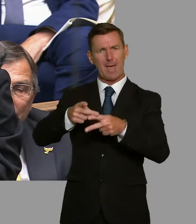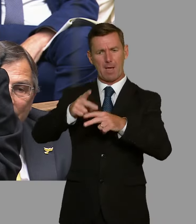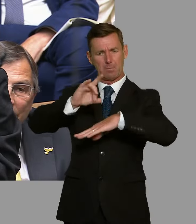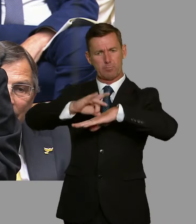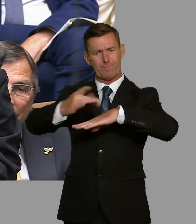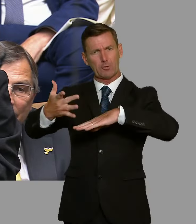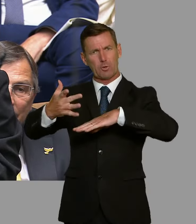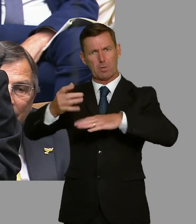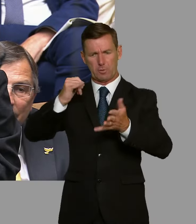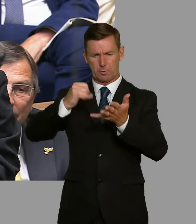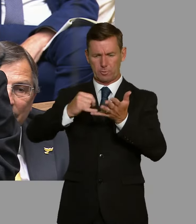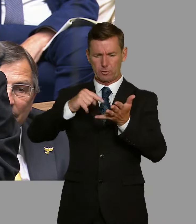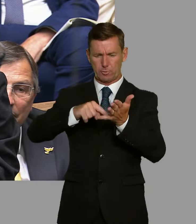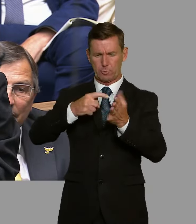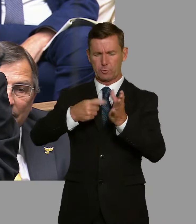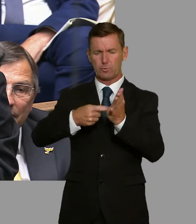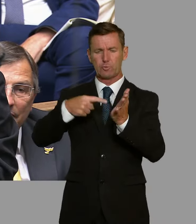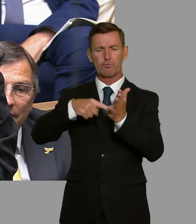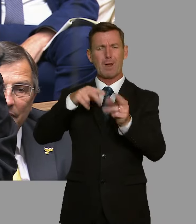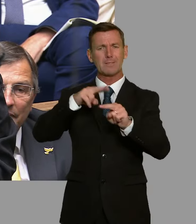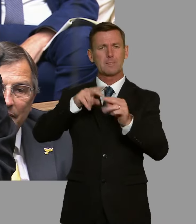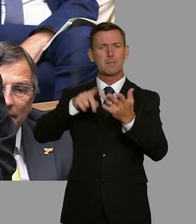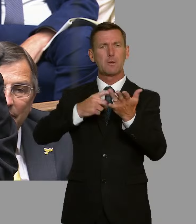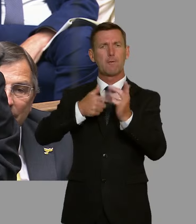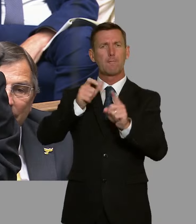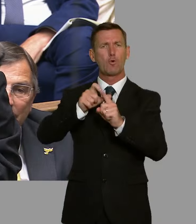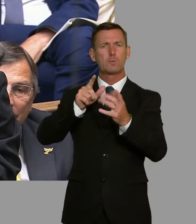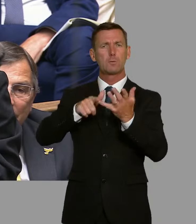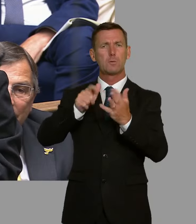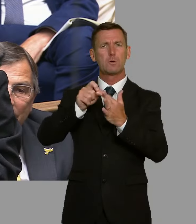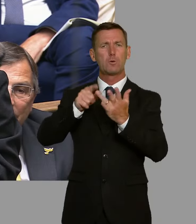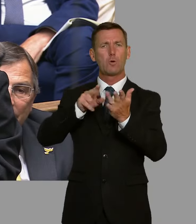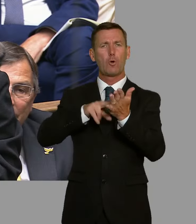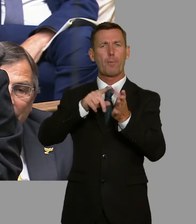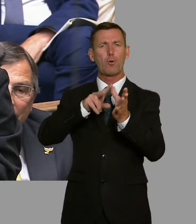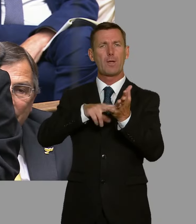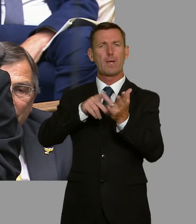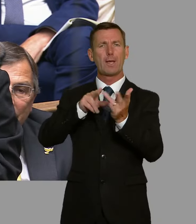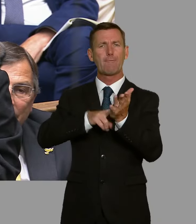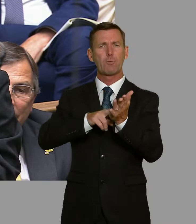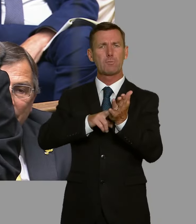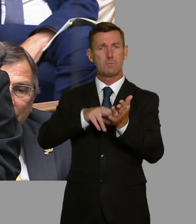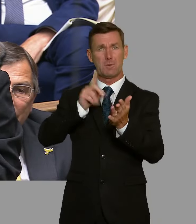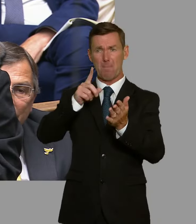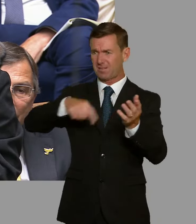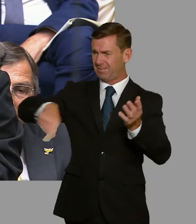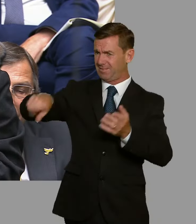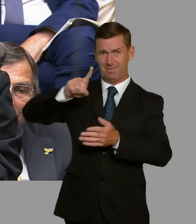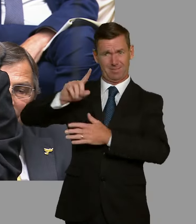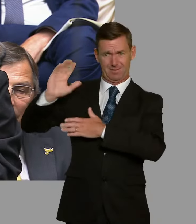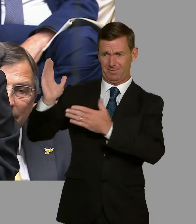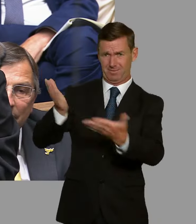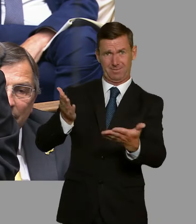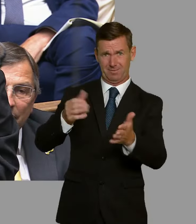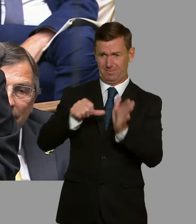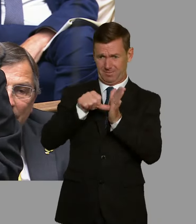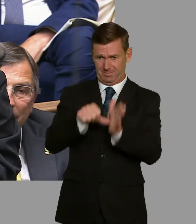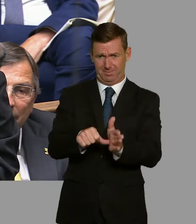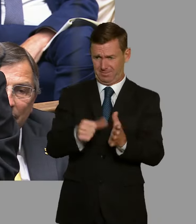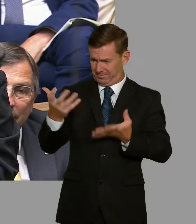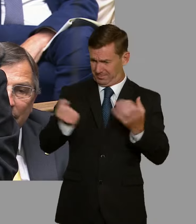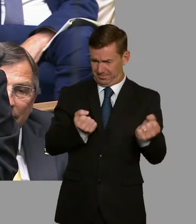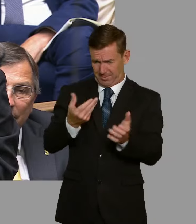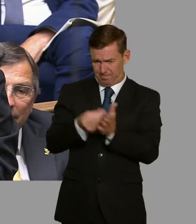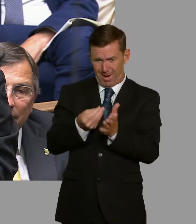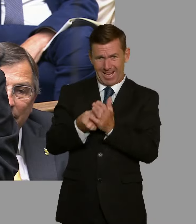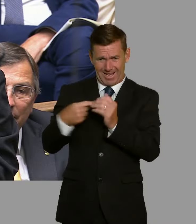constituents. But like so many small businesses, they're under huge financial pressures, and the hike in national insurance is yet another